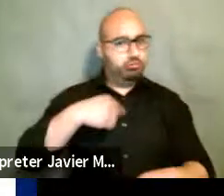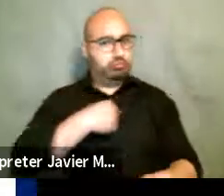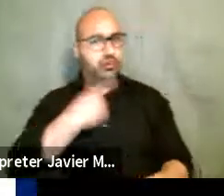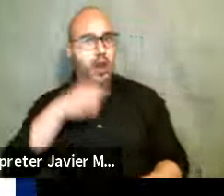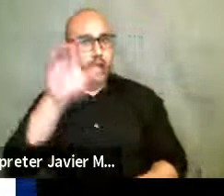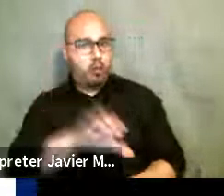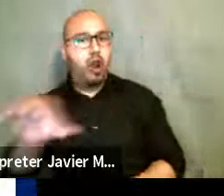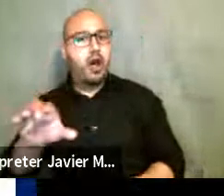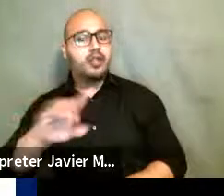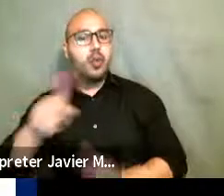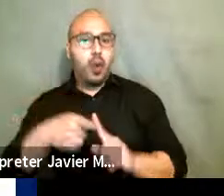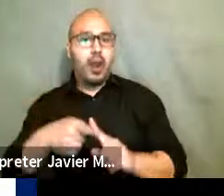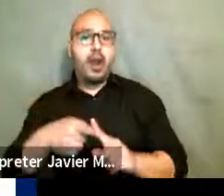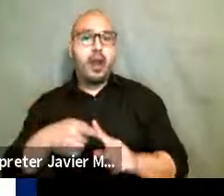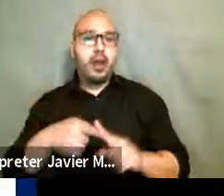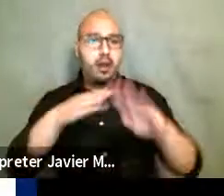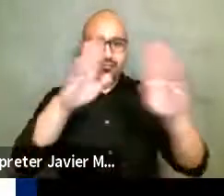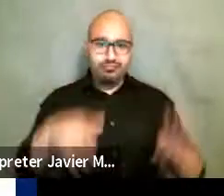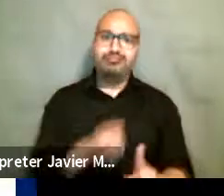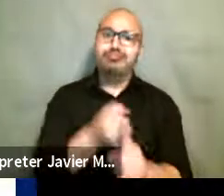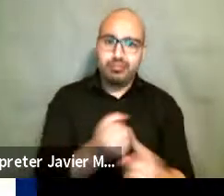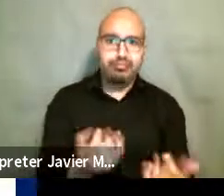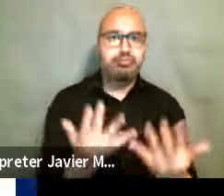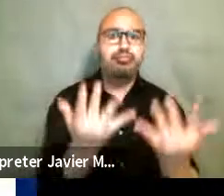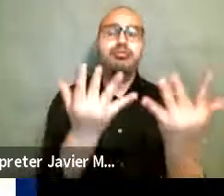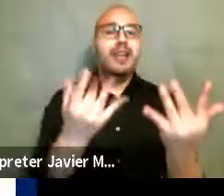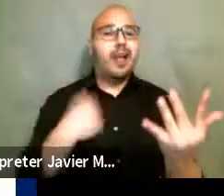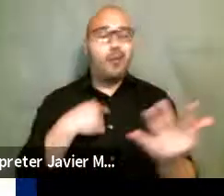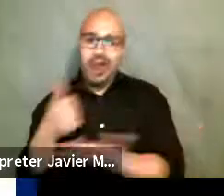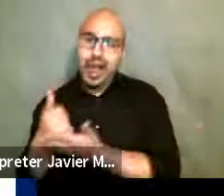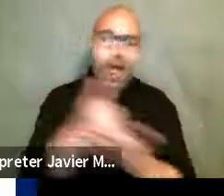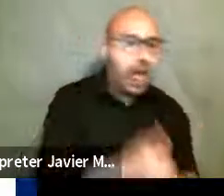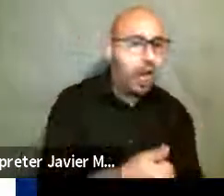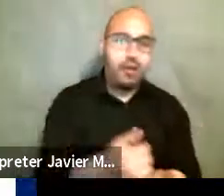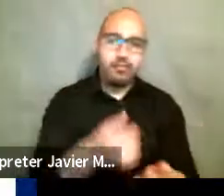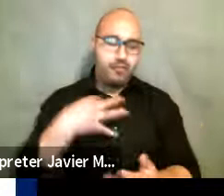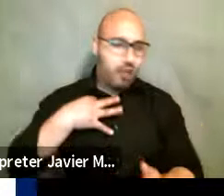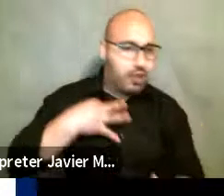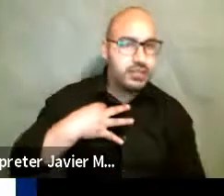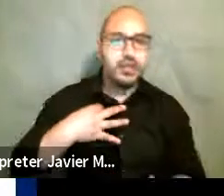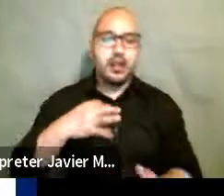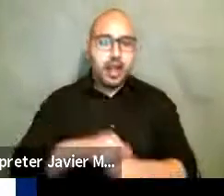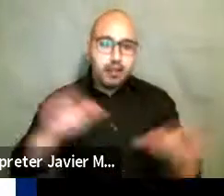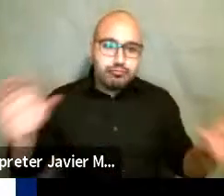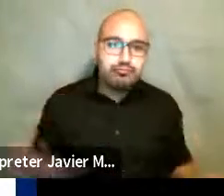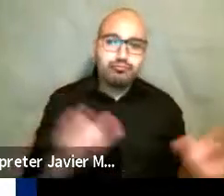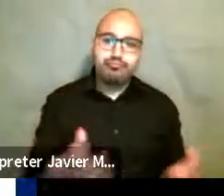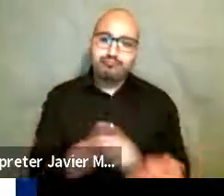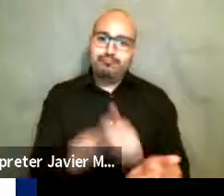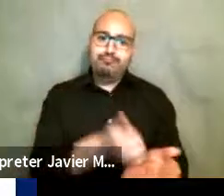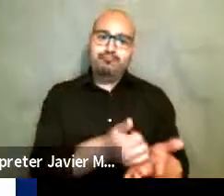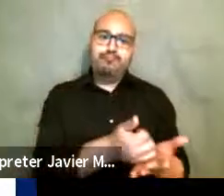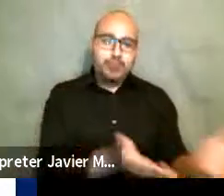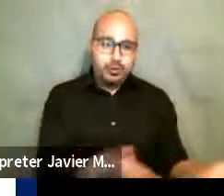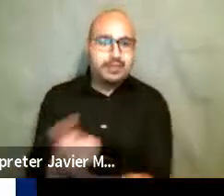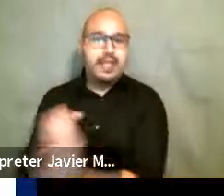and families need assistance, and we're able to, through the work of our volunteers, be able to get them immediate safety